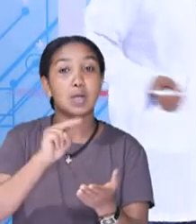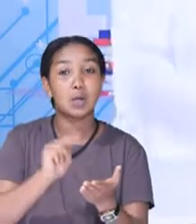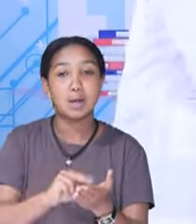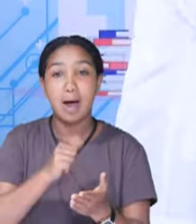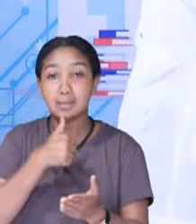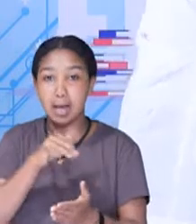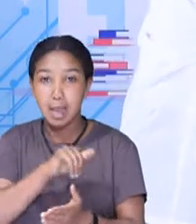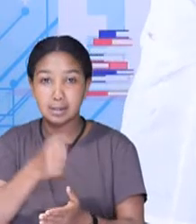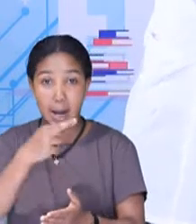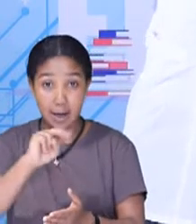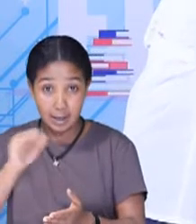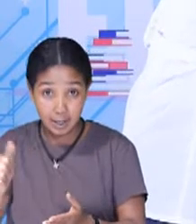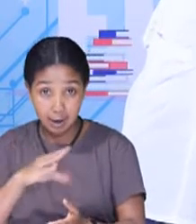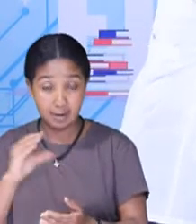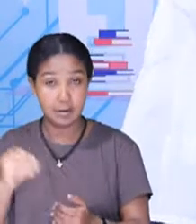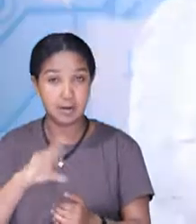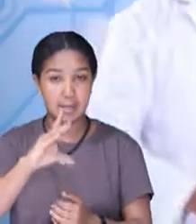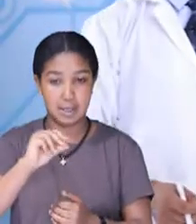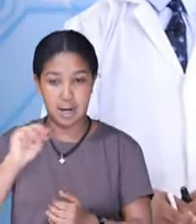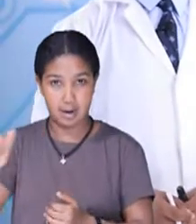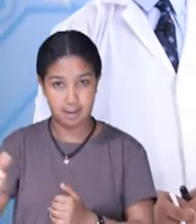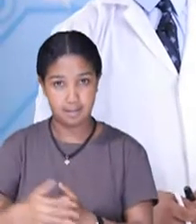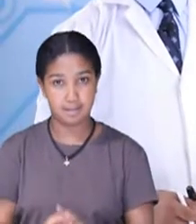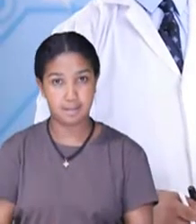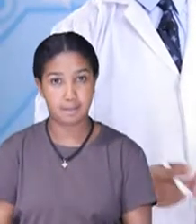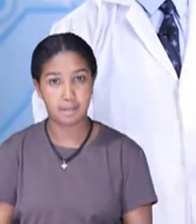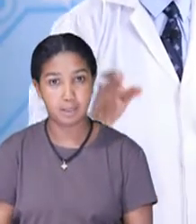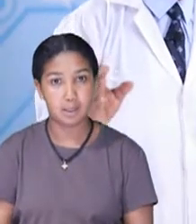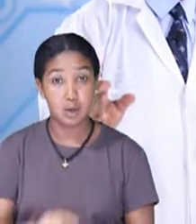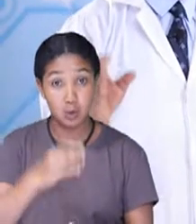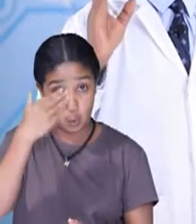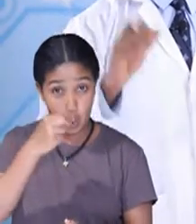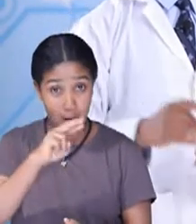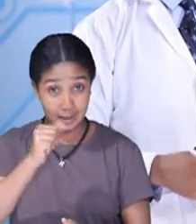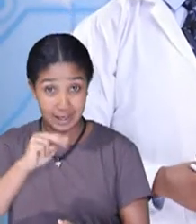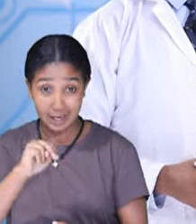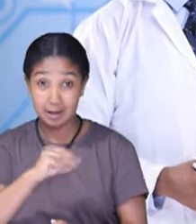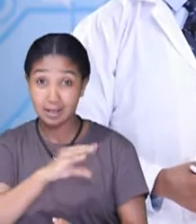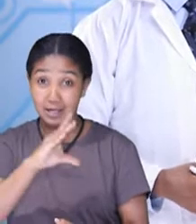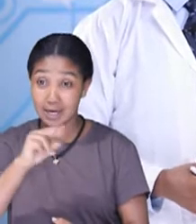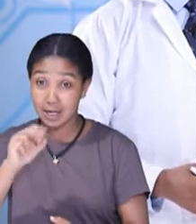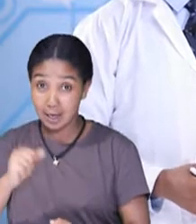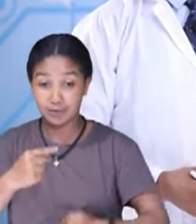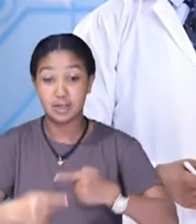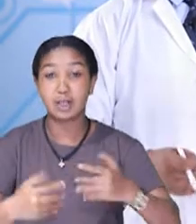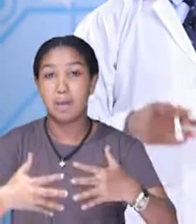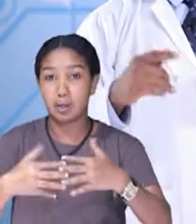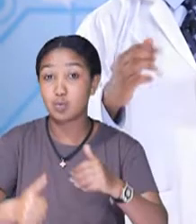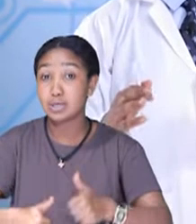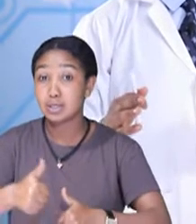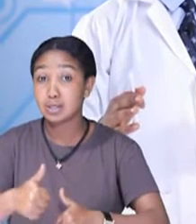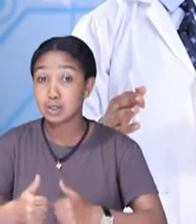acids like RNA and DNA. You know, RNA and DNA are genetic materials